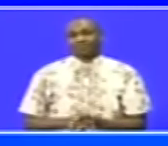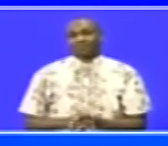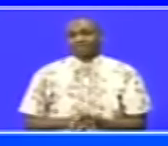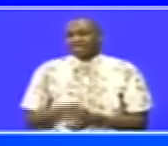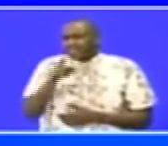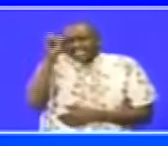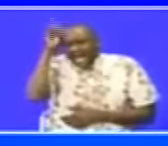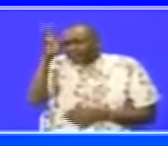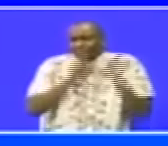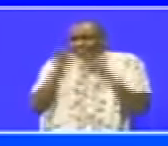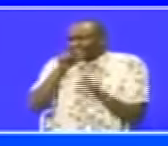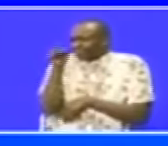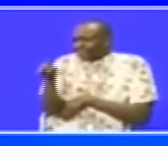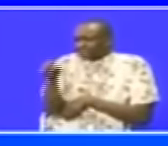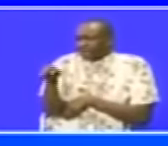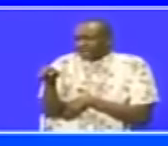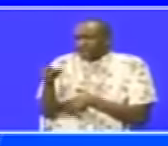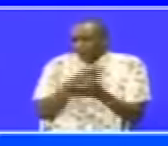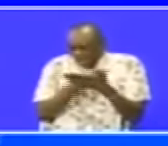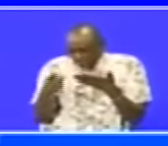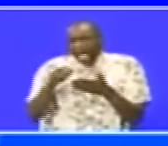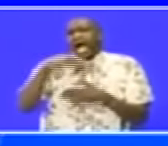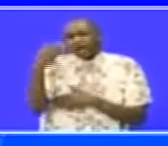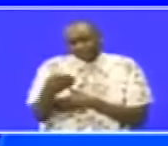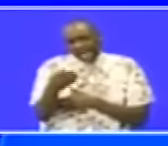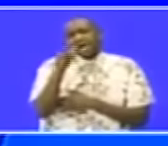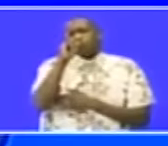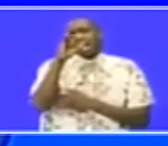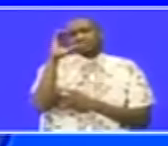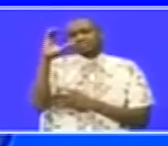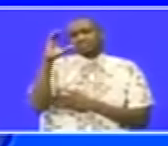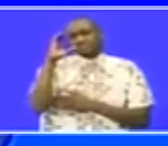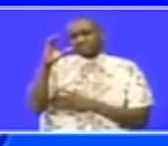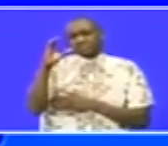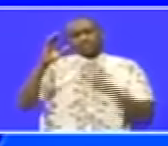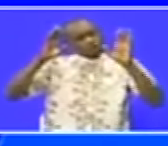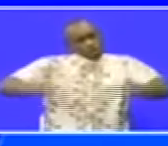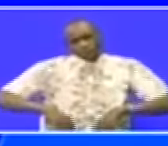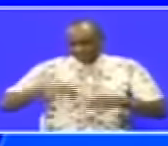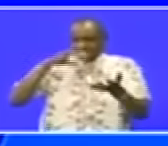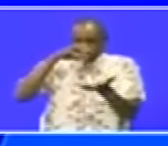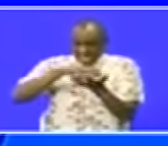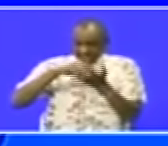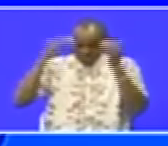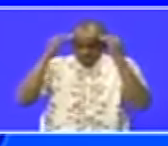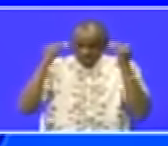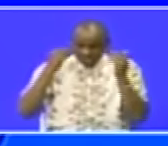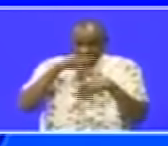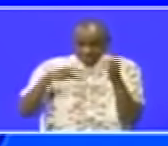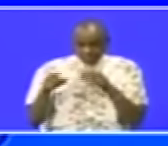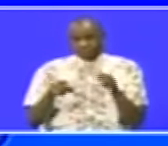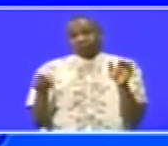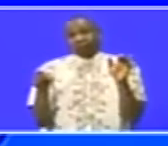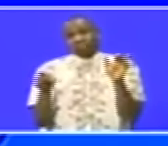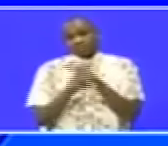Now, this Kiambu tour comes almost exactly a week after the International Criminal Court terminated the case against Deputy President William Ruto and former